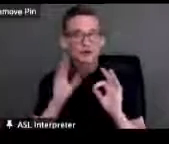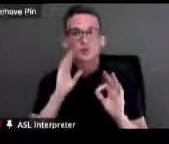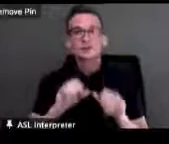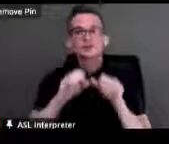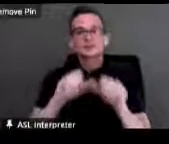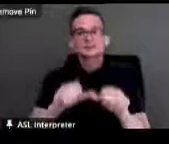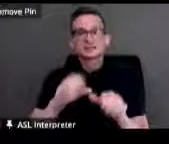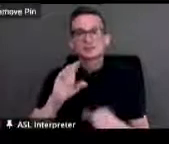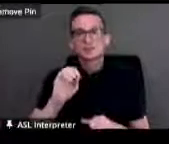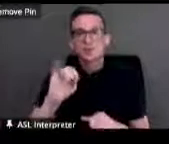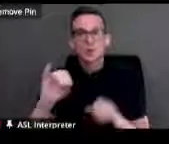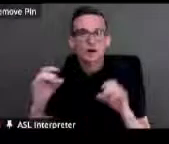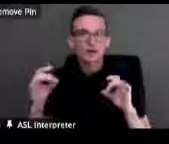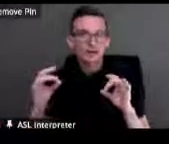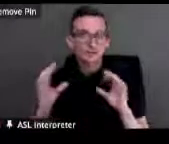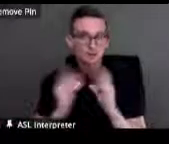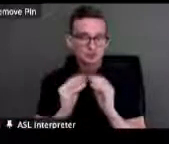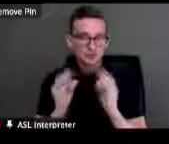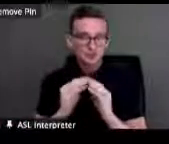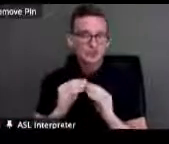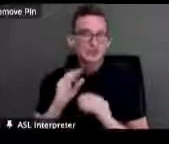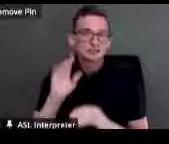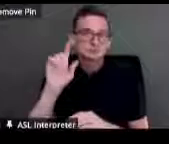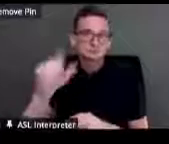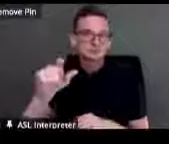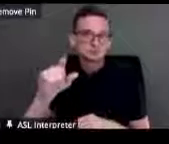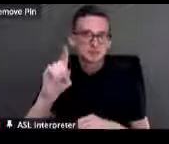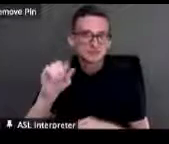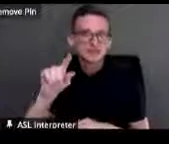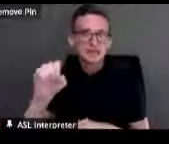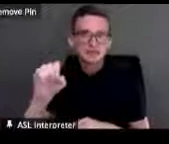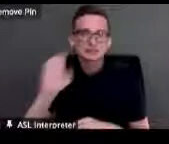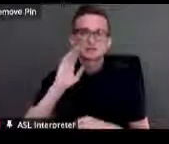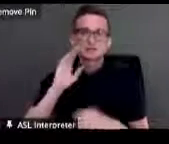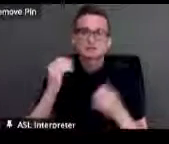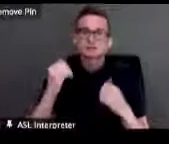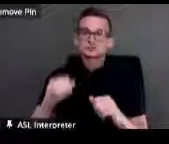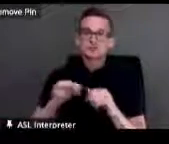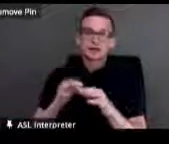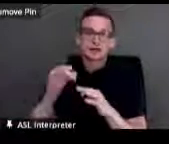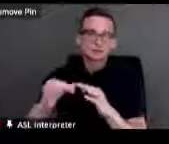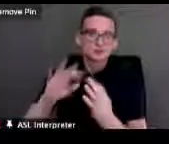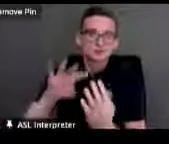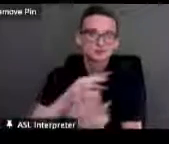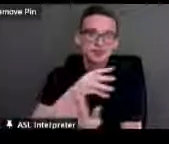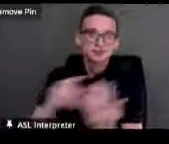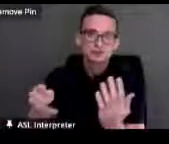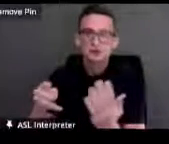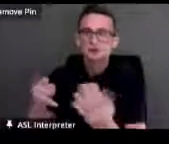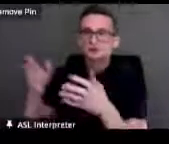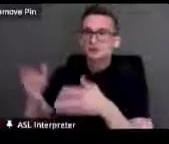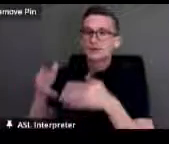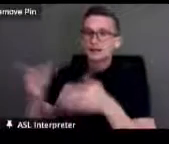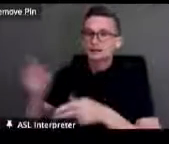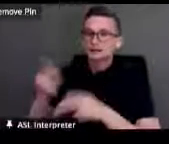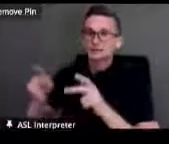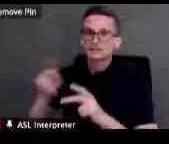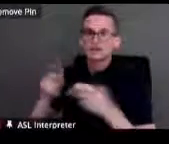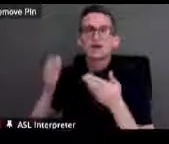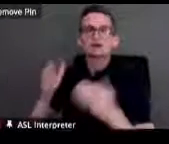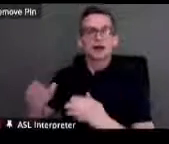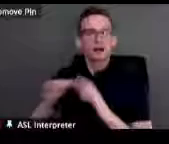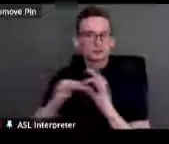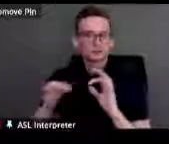meeting at a new date and time and will attempt to reschedule the remaining members of the public to speak for the allotted 3 minutes.